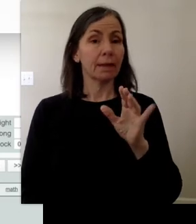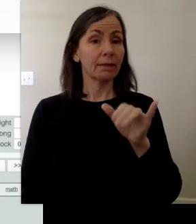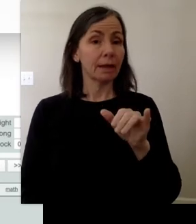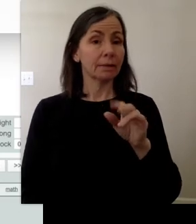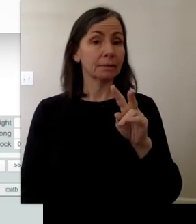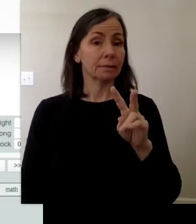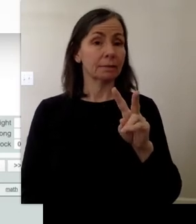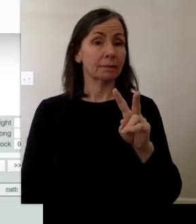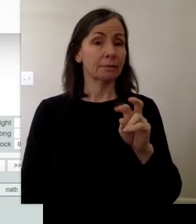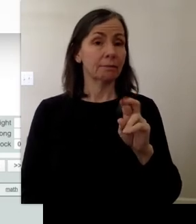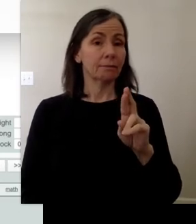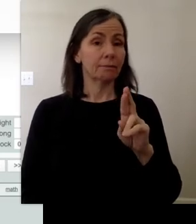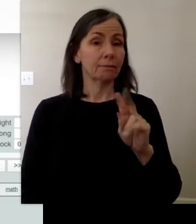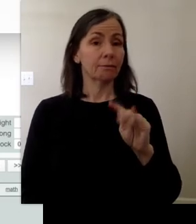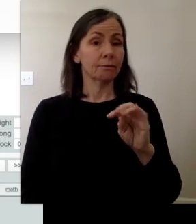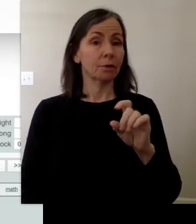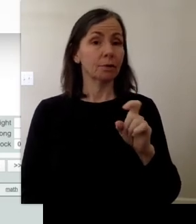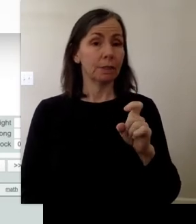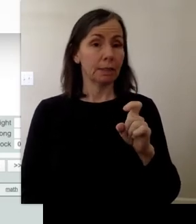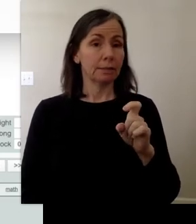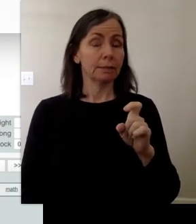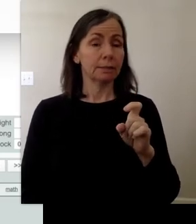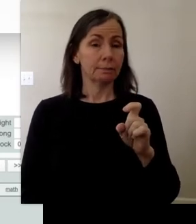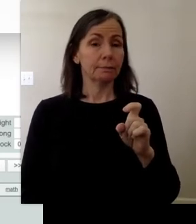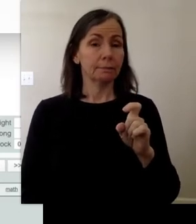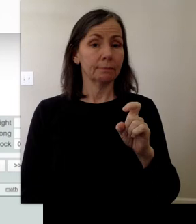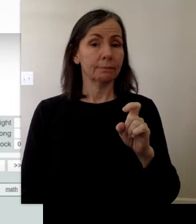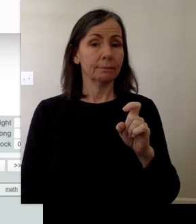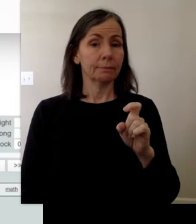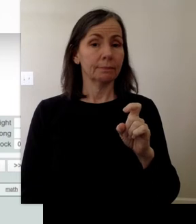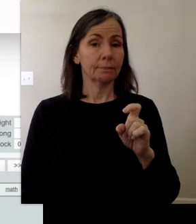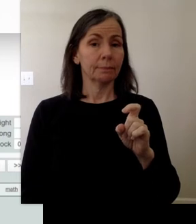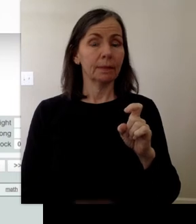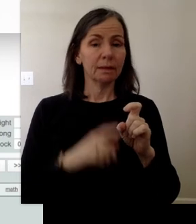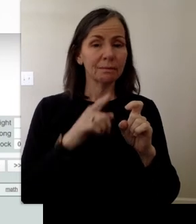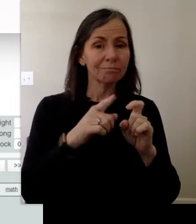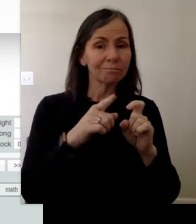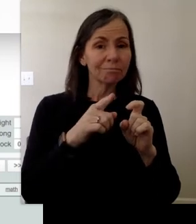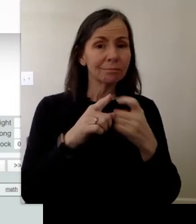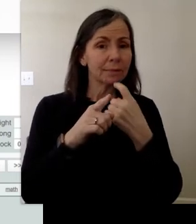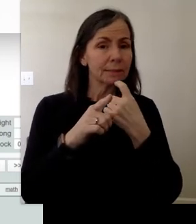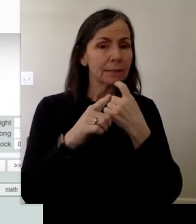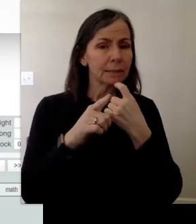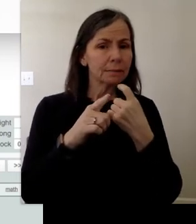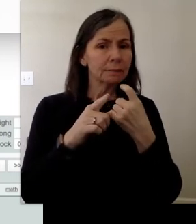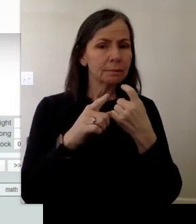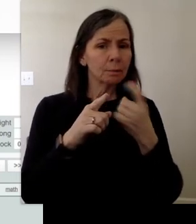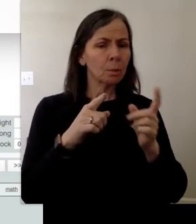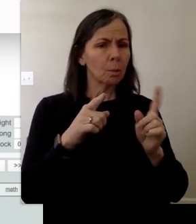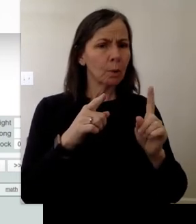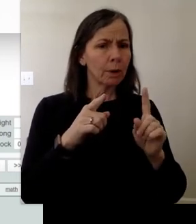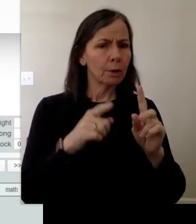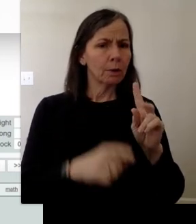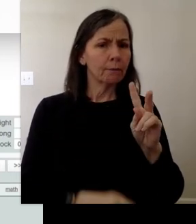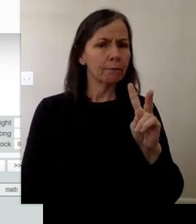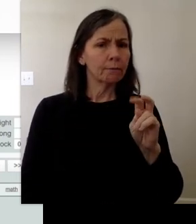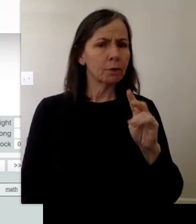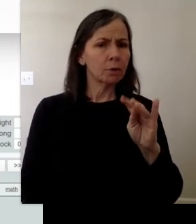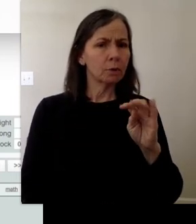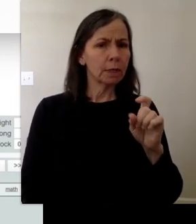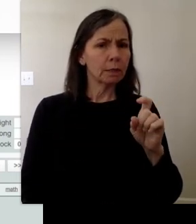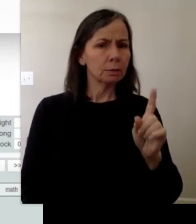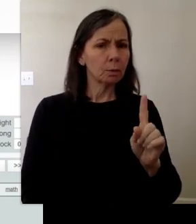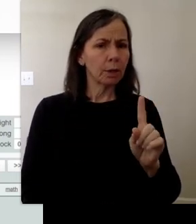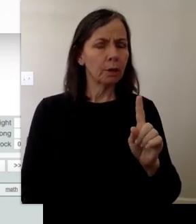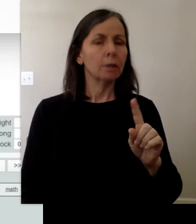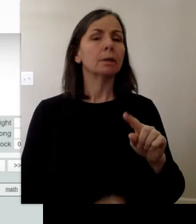So on the box where it says, what is the vertex? You'll write down -1 and -7 in